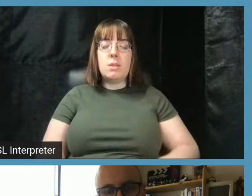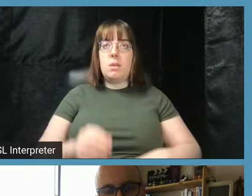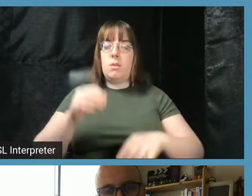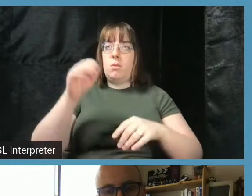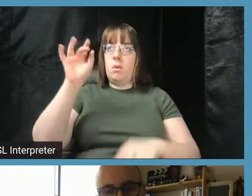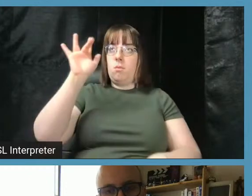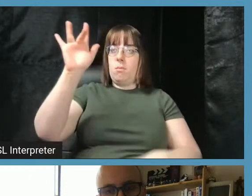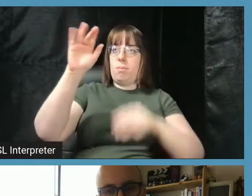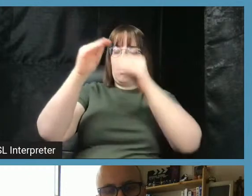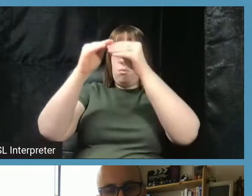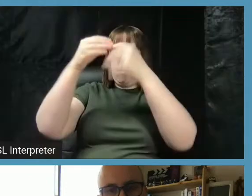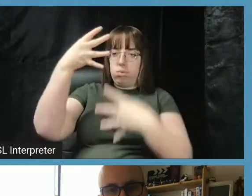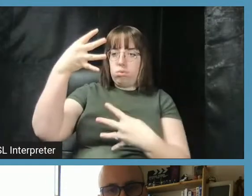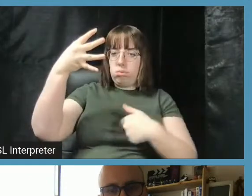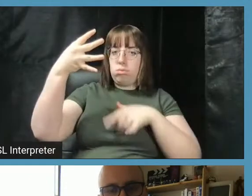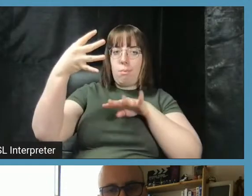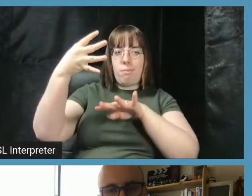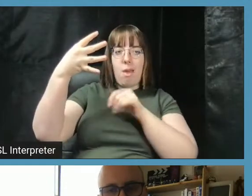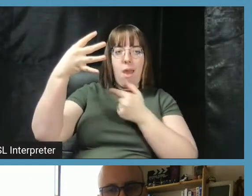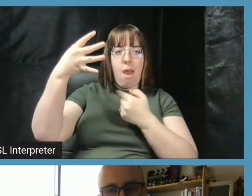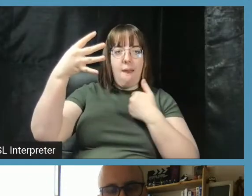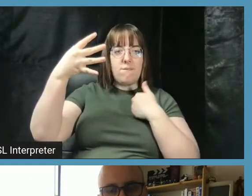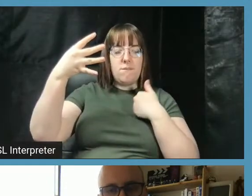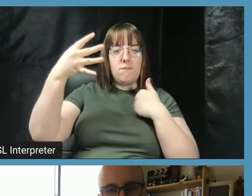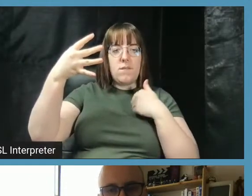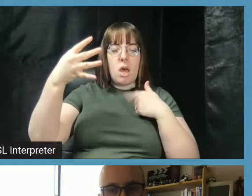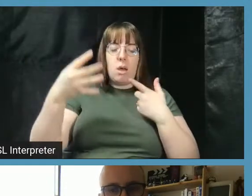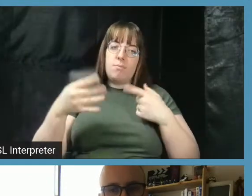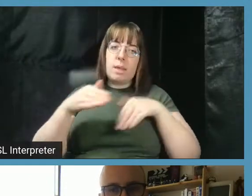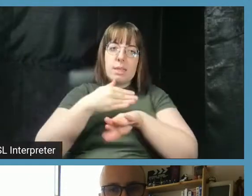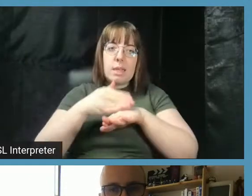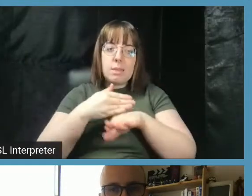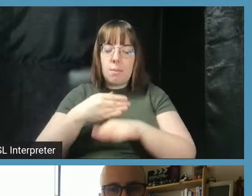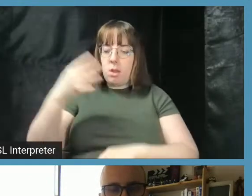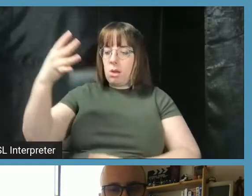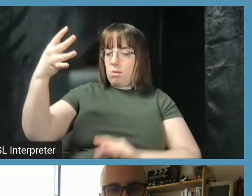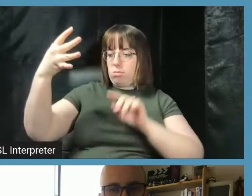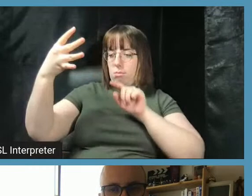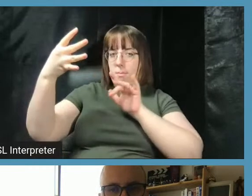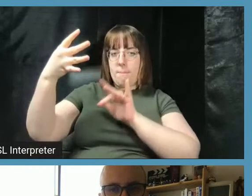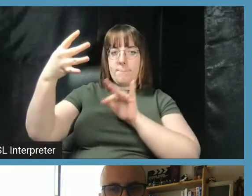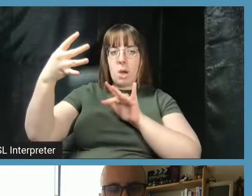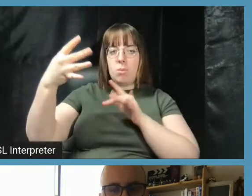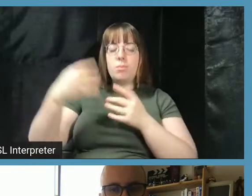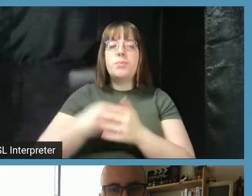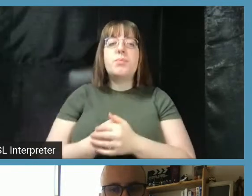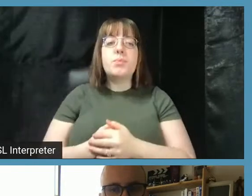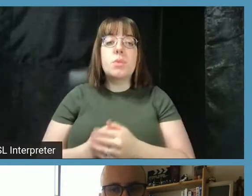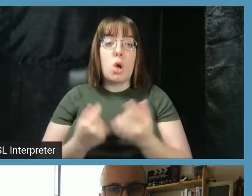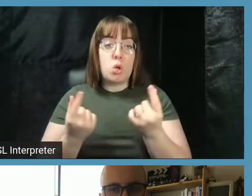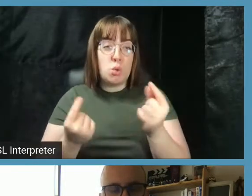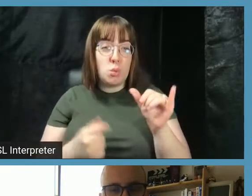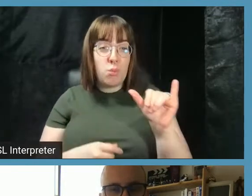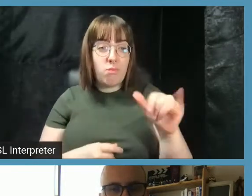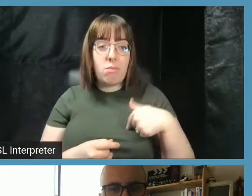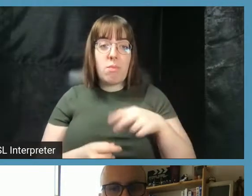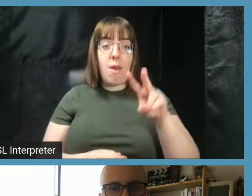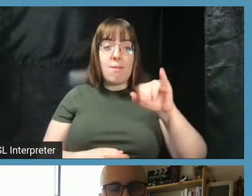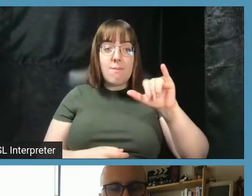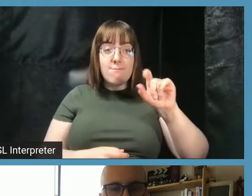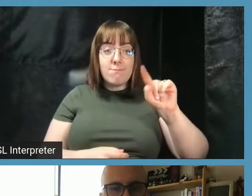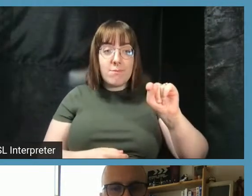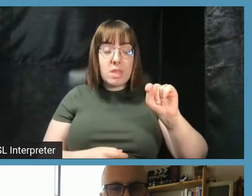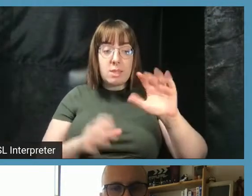accessibility page. This is really standard practice in museums now. So putting accessibility under the visit category of